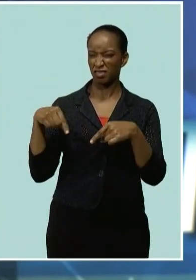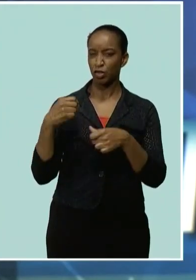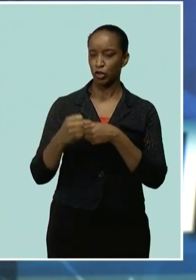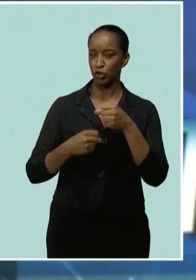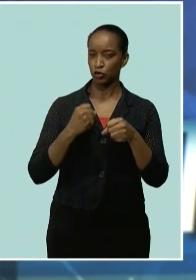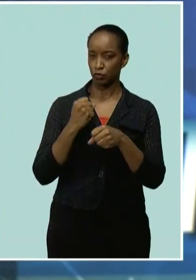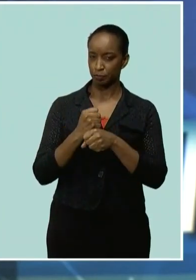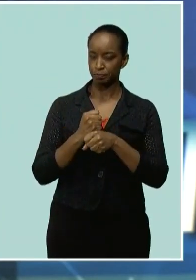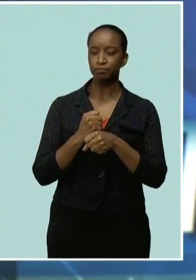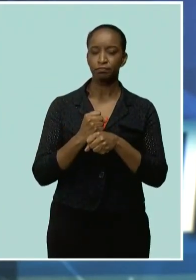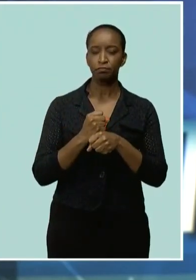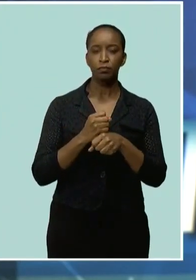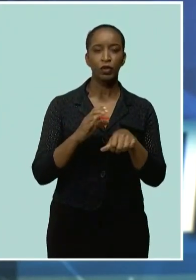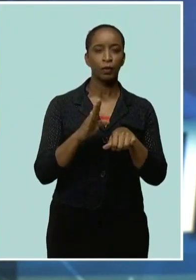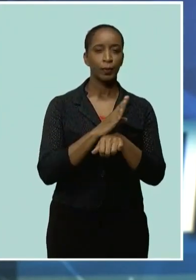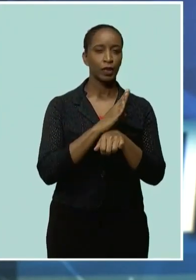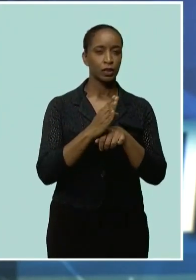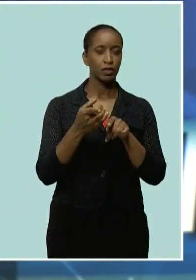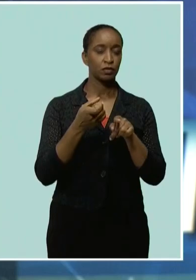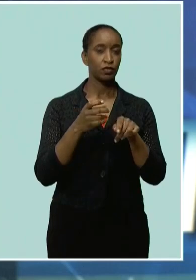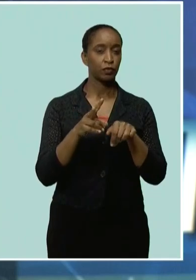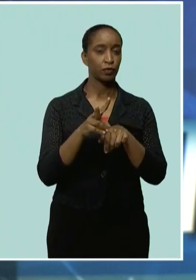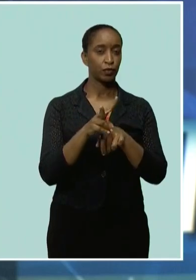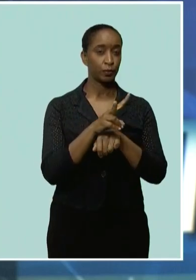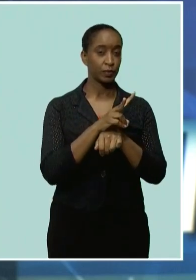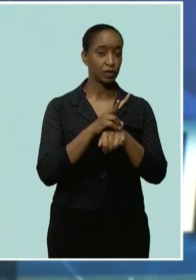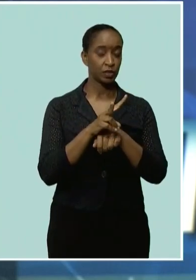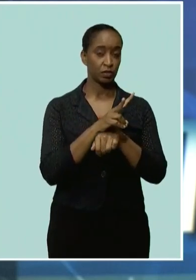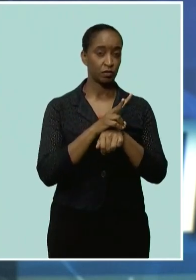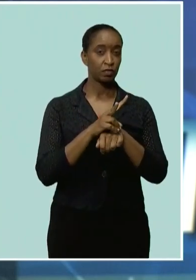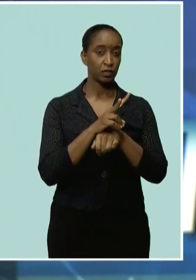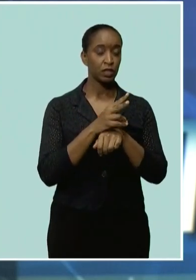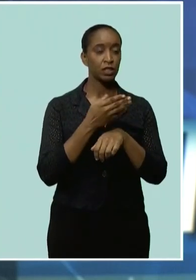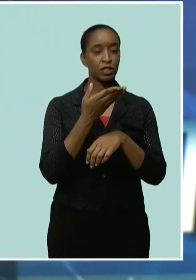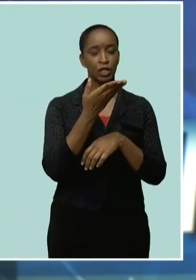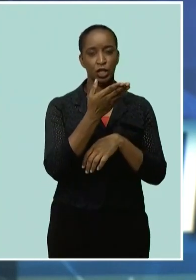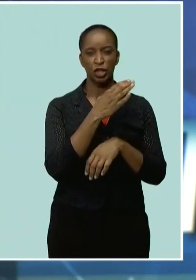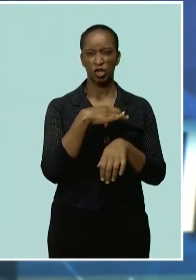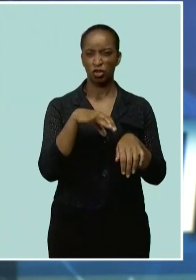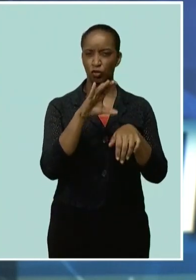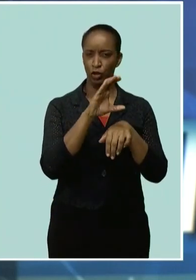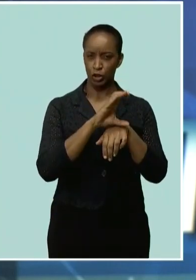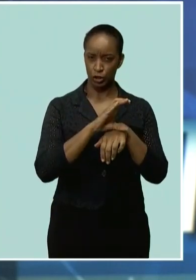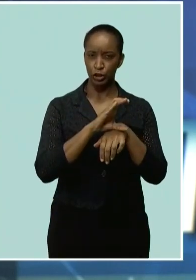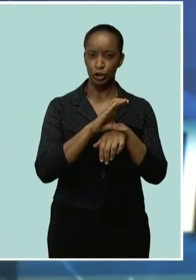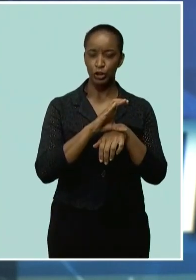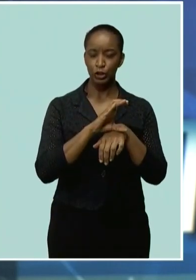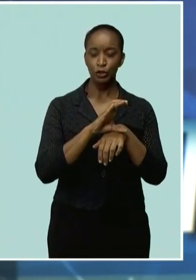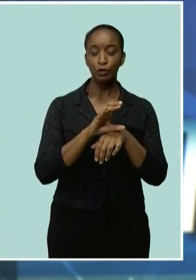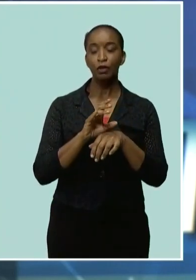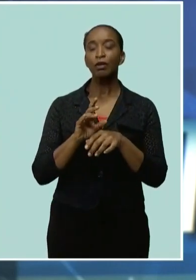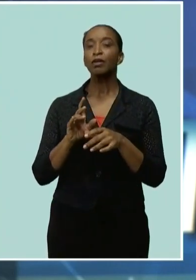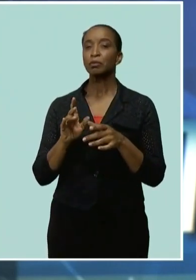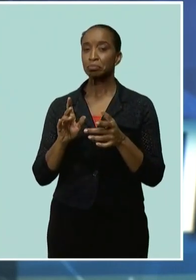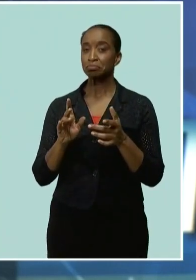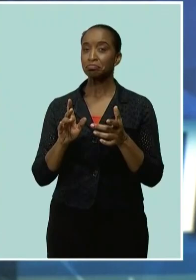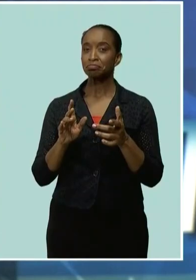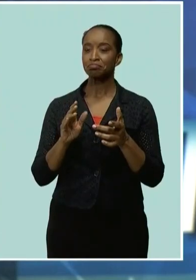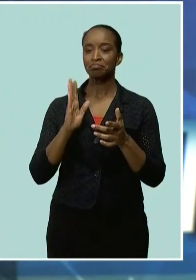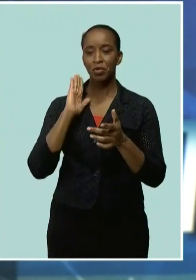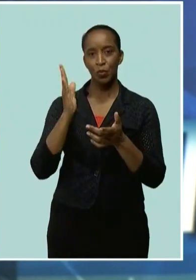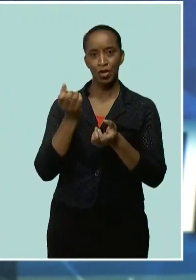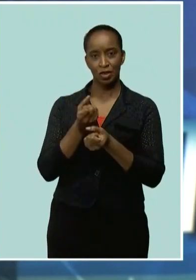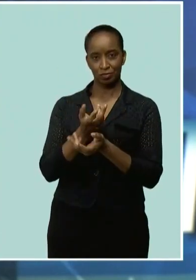Canoan Foods Limited at Skyway Plaza in Christchurch, has heard the cries of Barbadians for the delicacy and will have sea